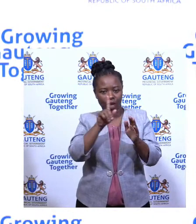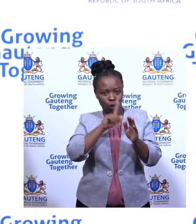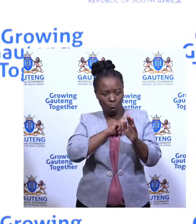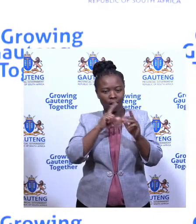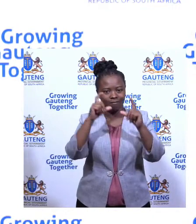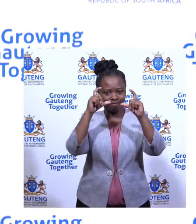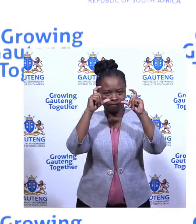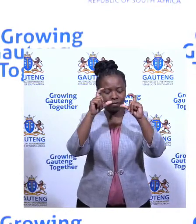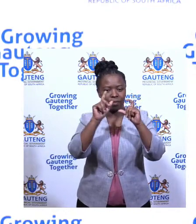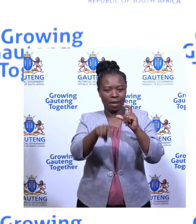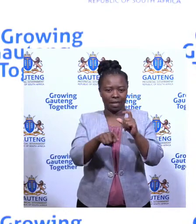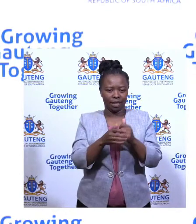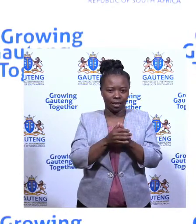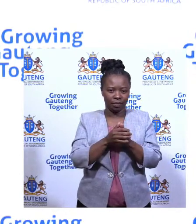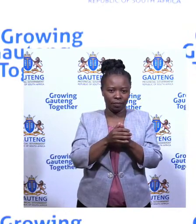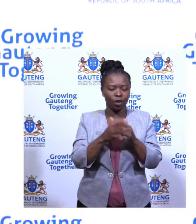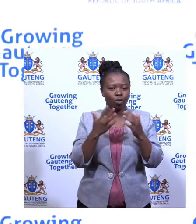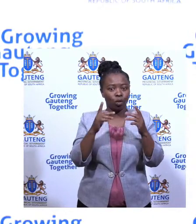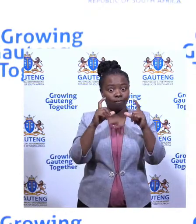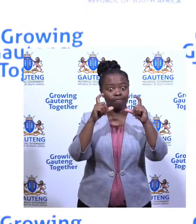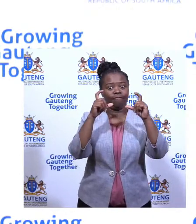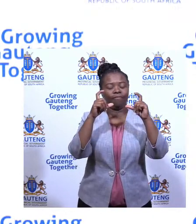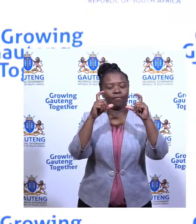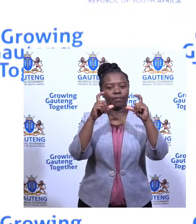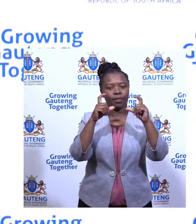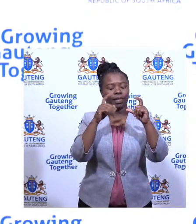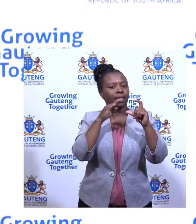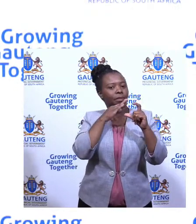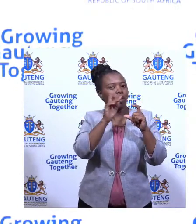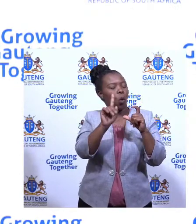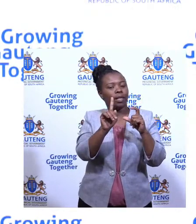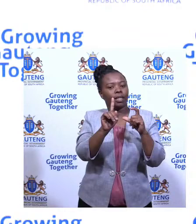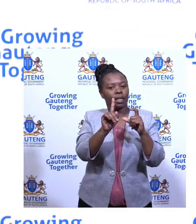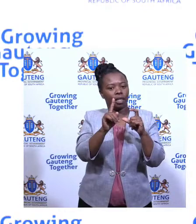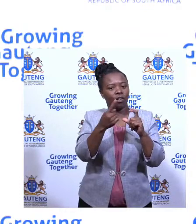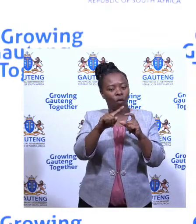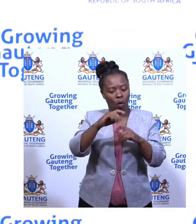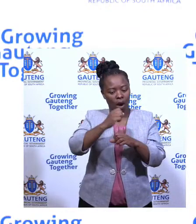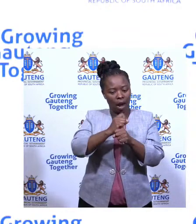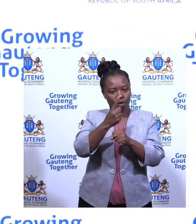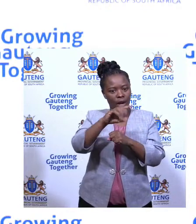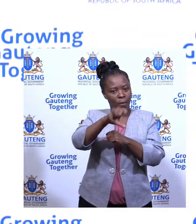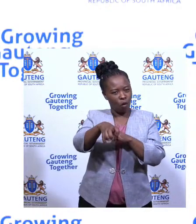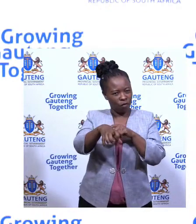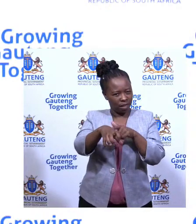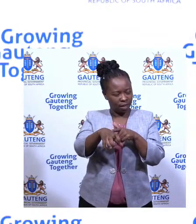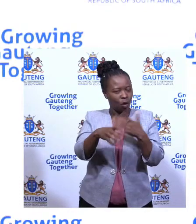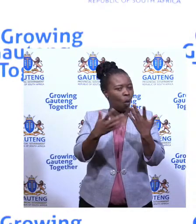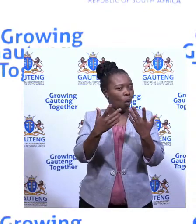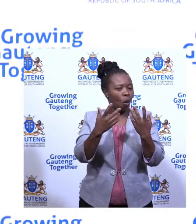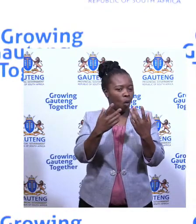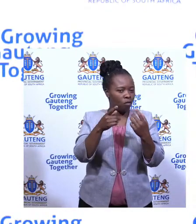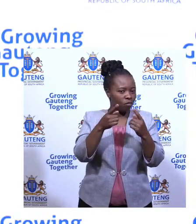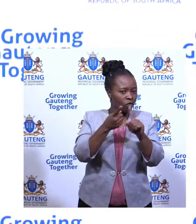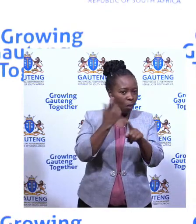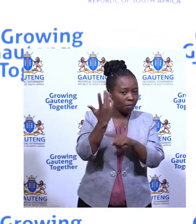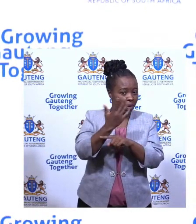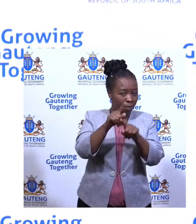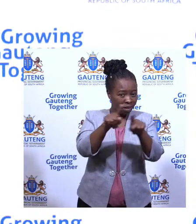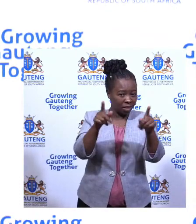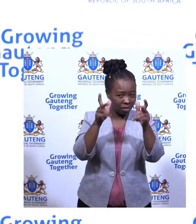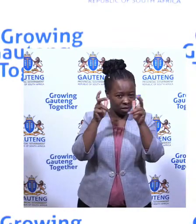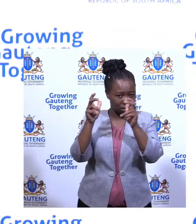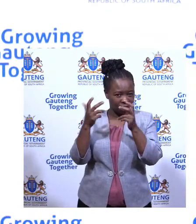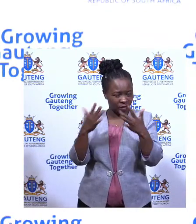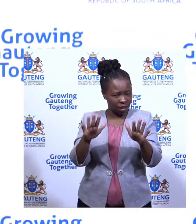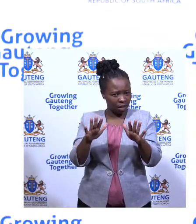vigilance. So what does vigilance mean in the context of Gauteng province and what we have heard today? So obviously it can mean various things,